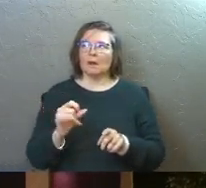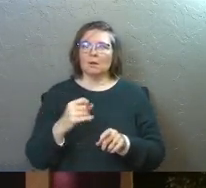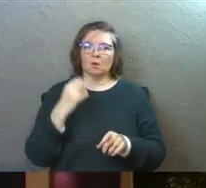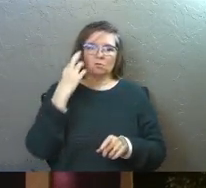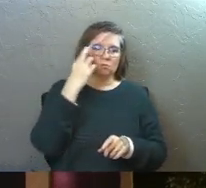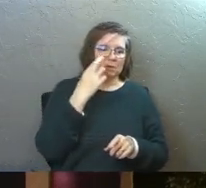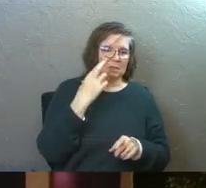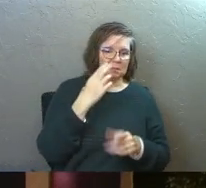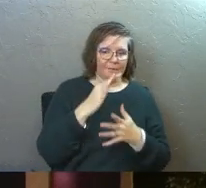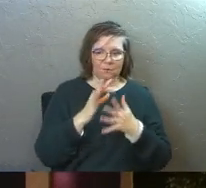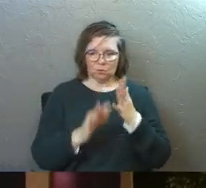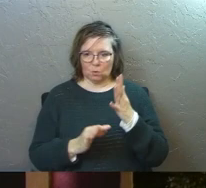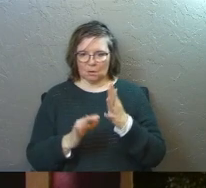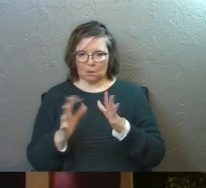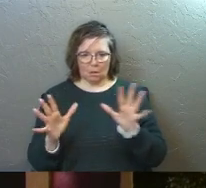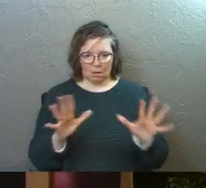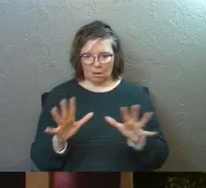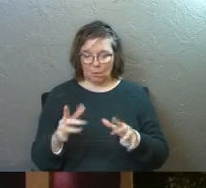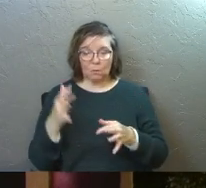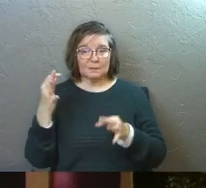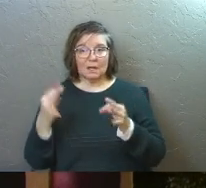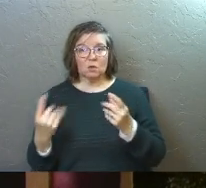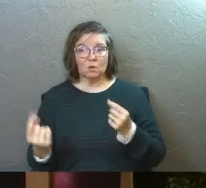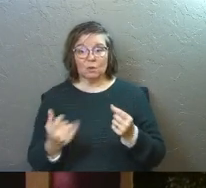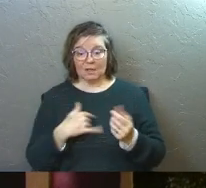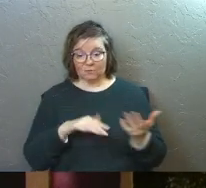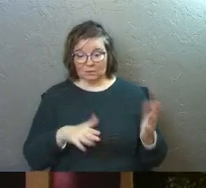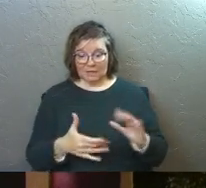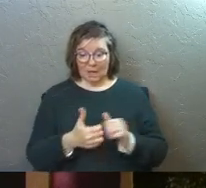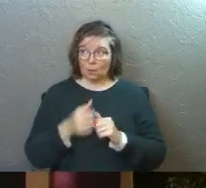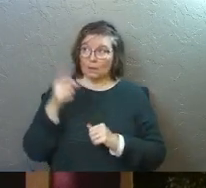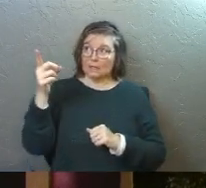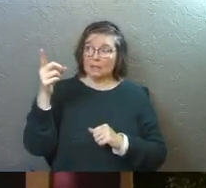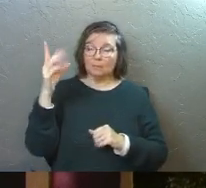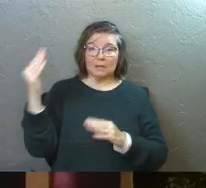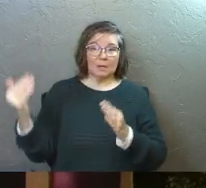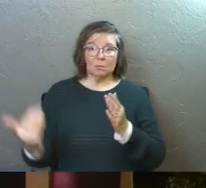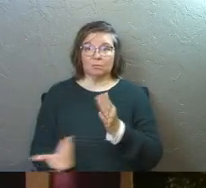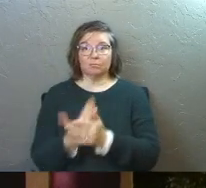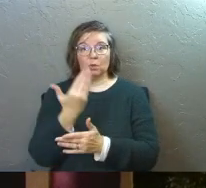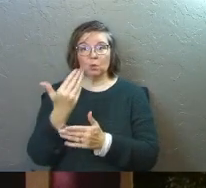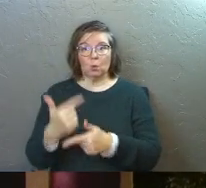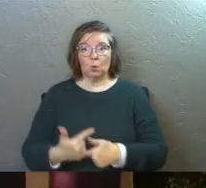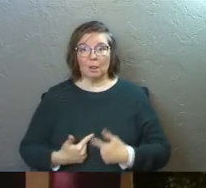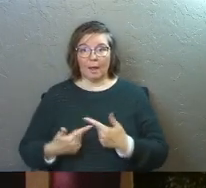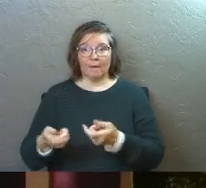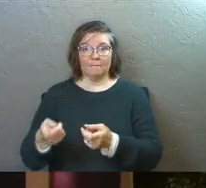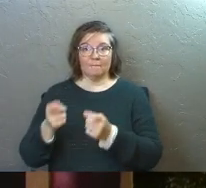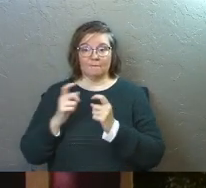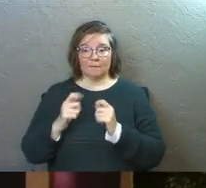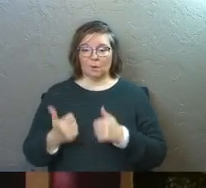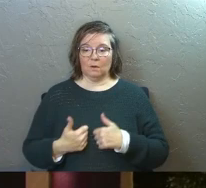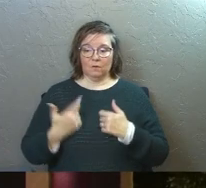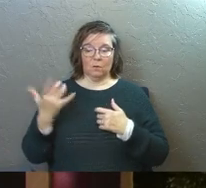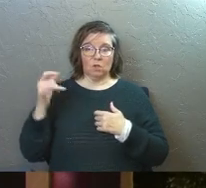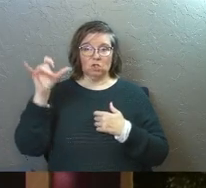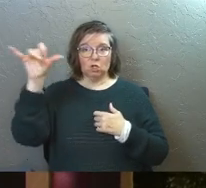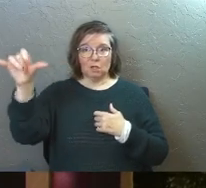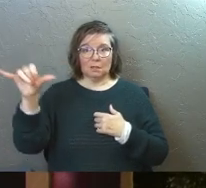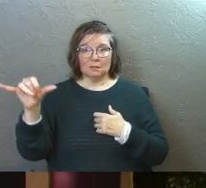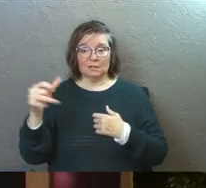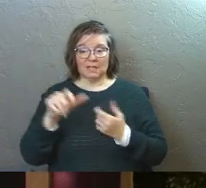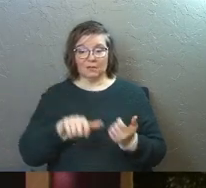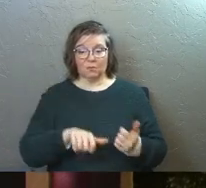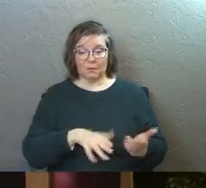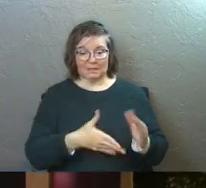cause and effect of our choices and what we decide to do with the Lord, right? If we die with him, he'll bring new life. He gives us life. We get to live with him for eternity. If